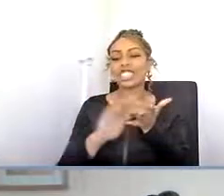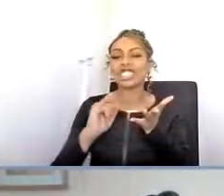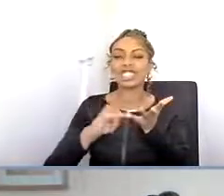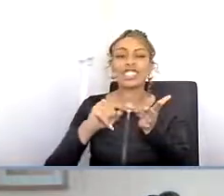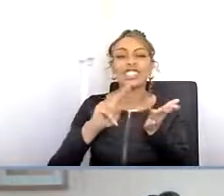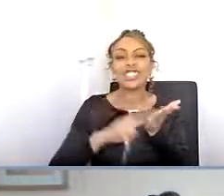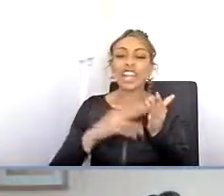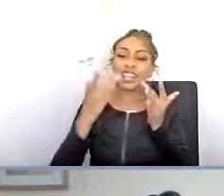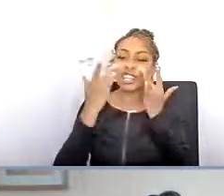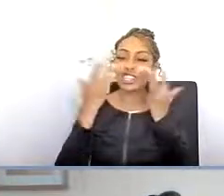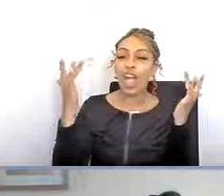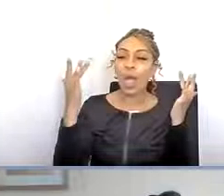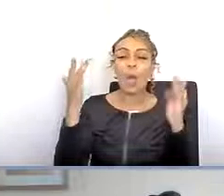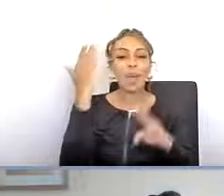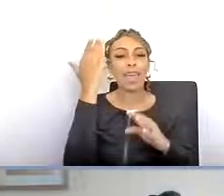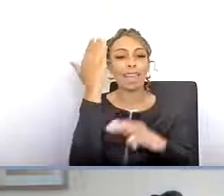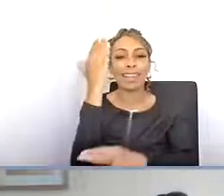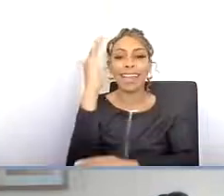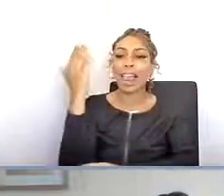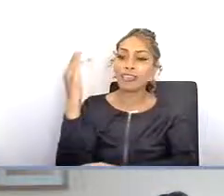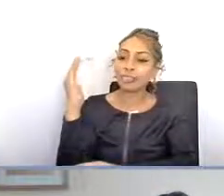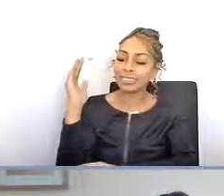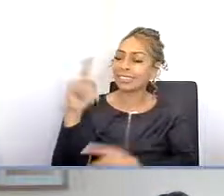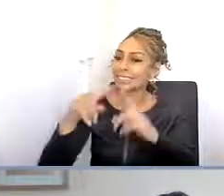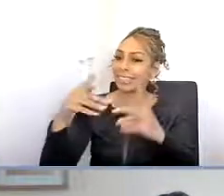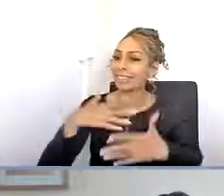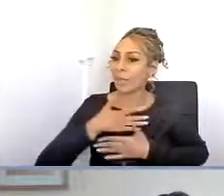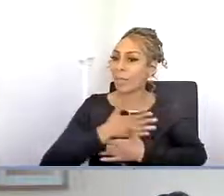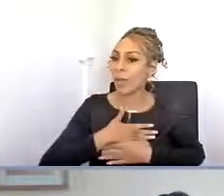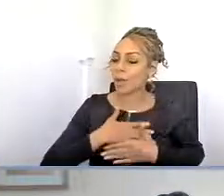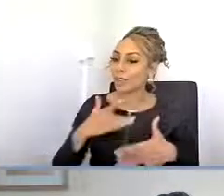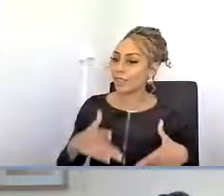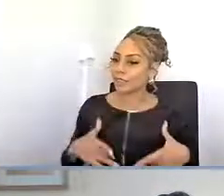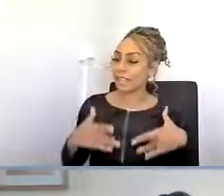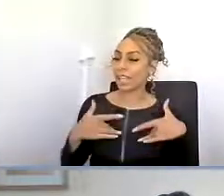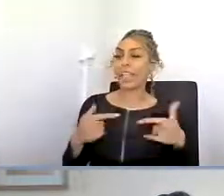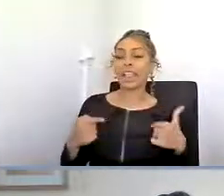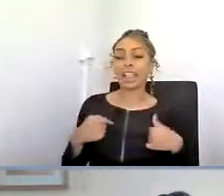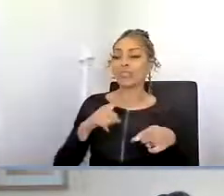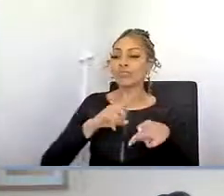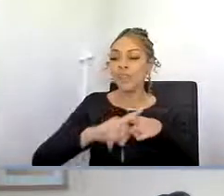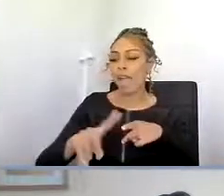gallery. And I think we try and be very